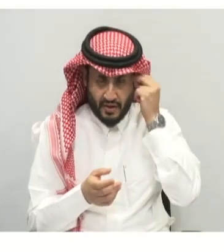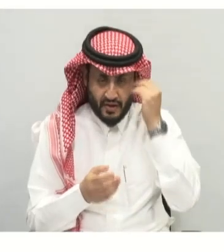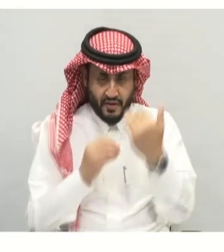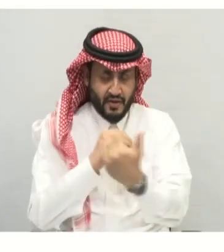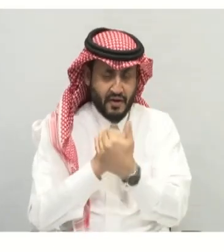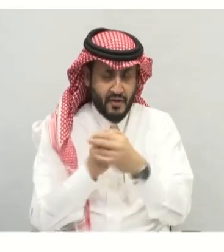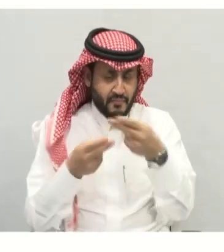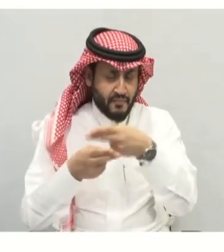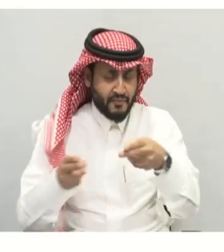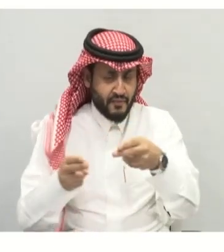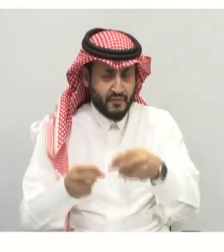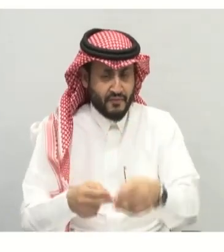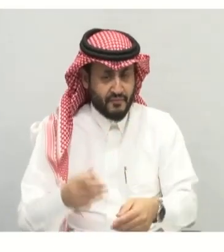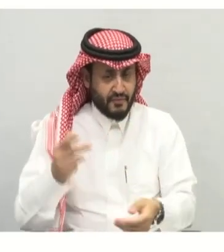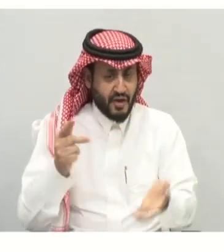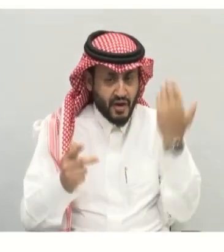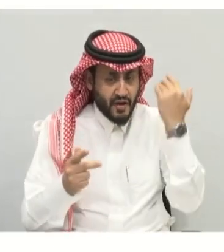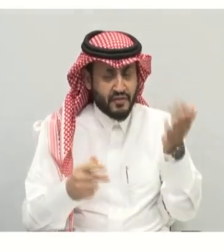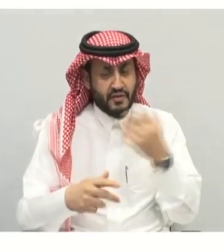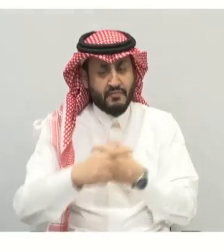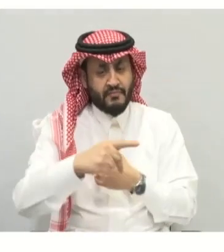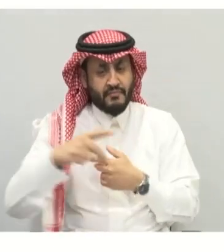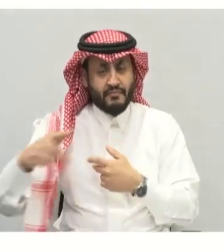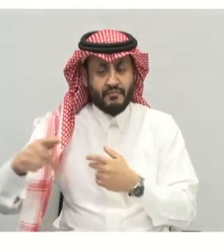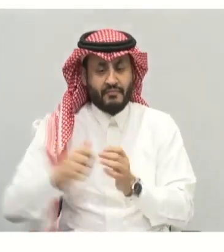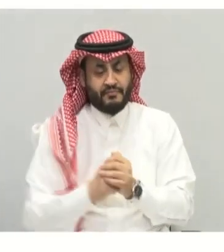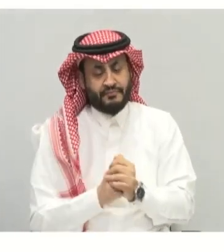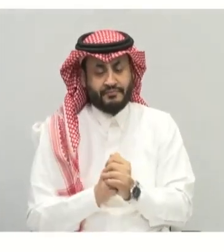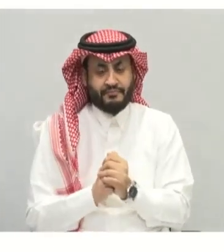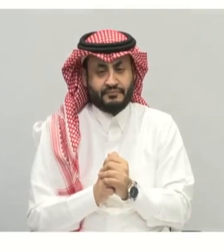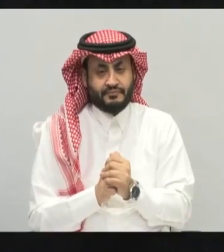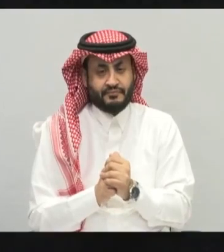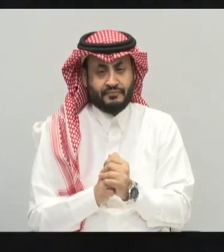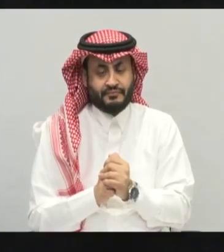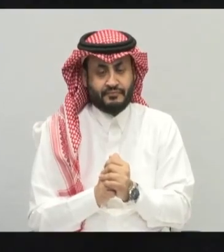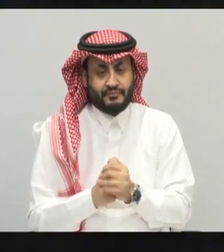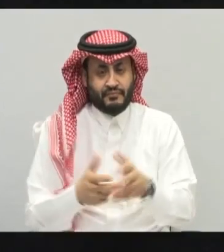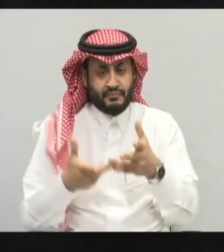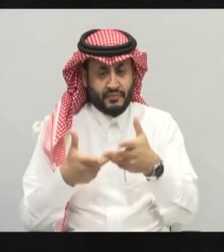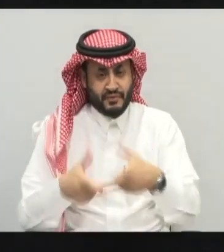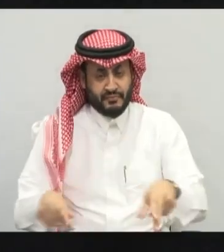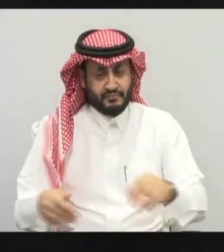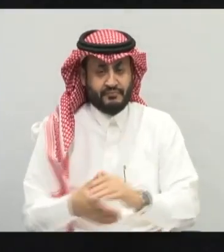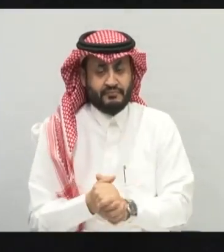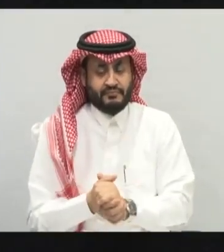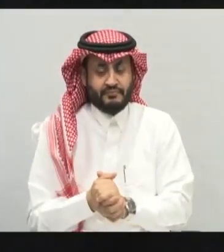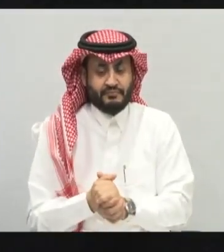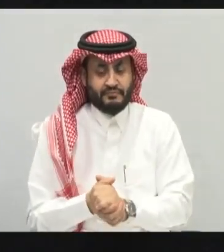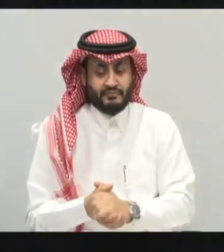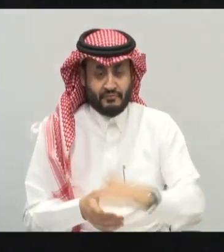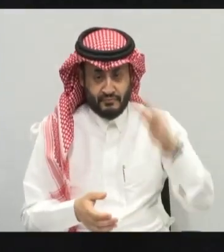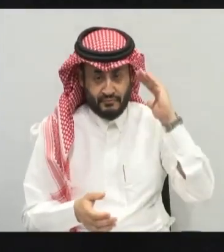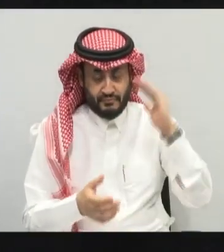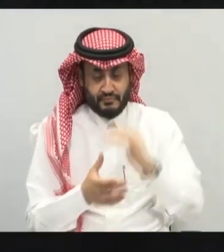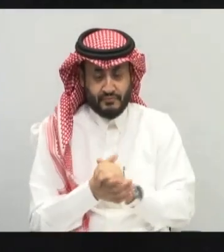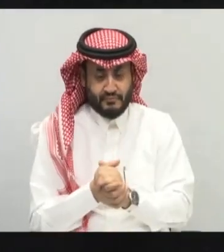between the past tense and also the best perfect so now we have reached the end of our lesson thank